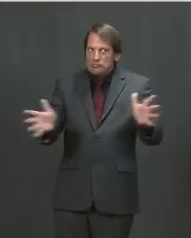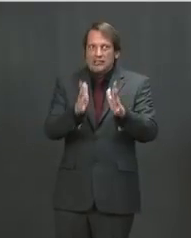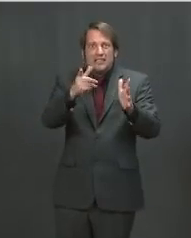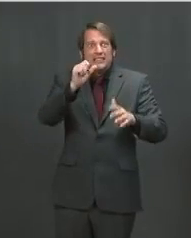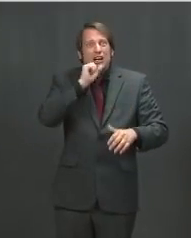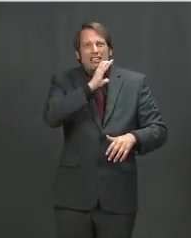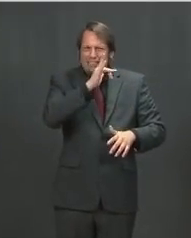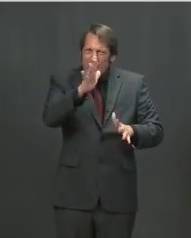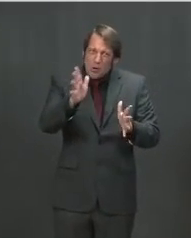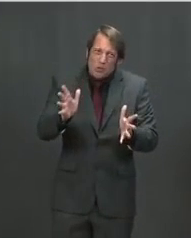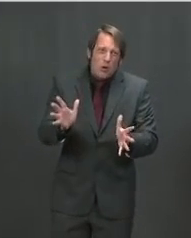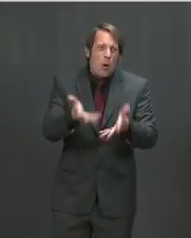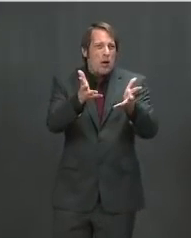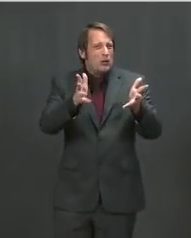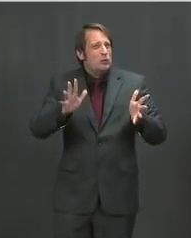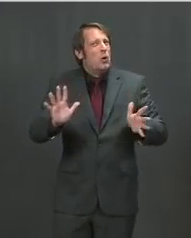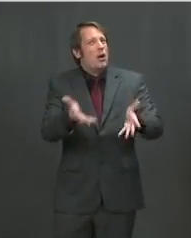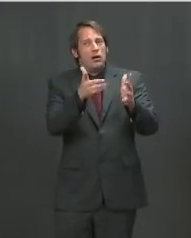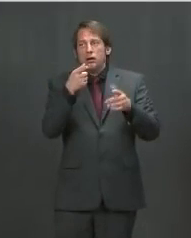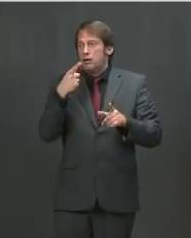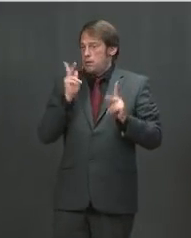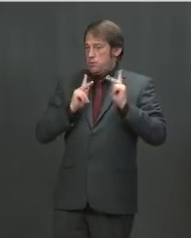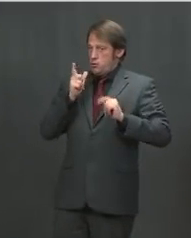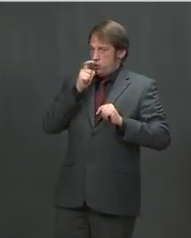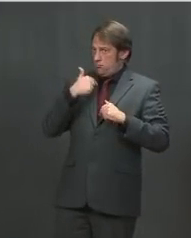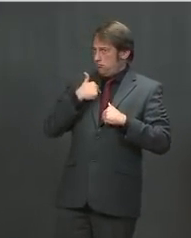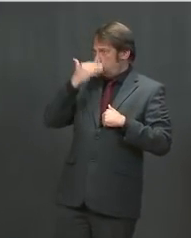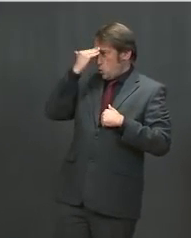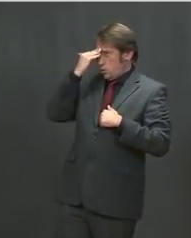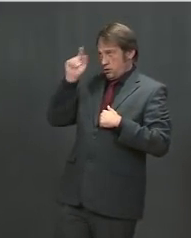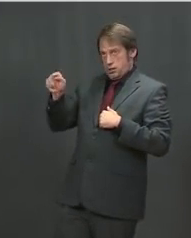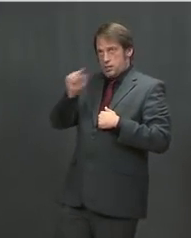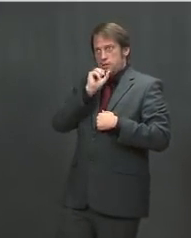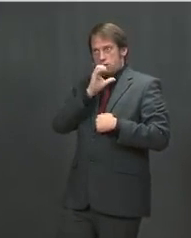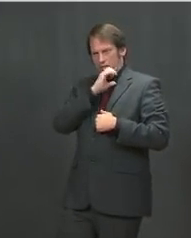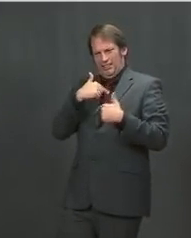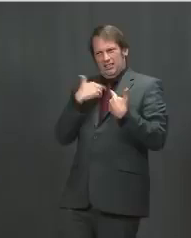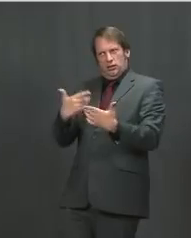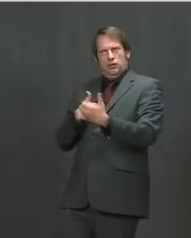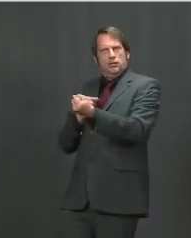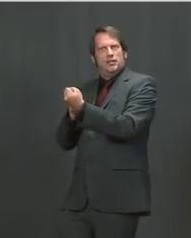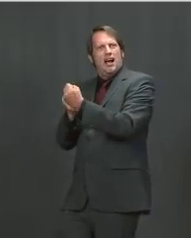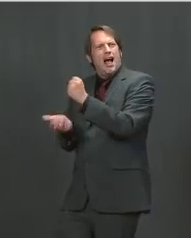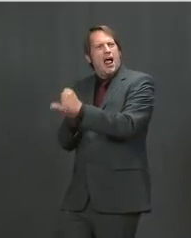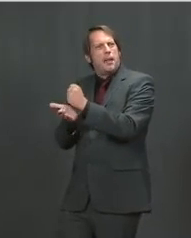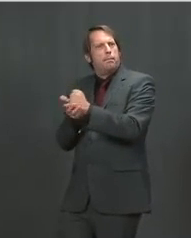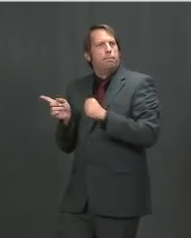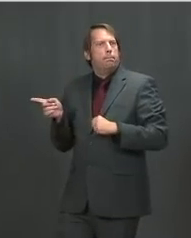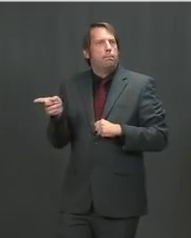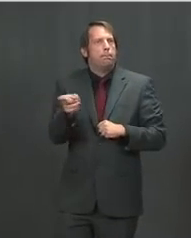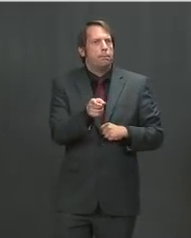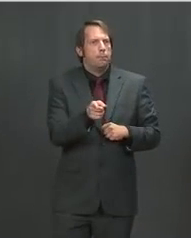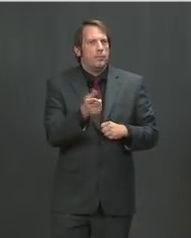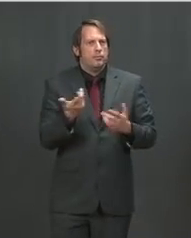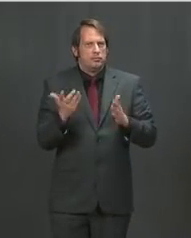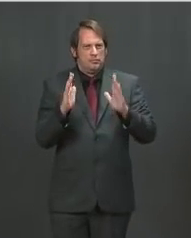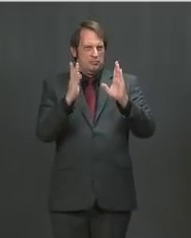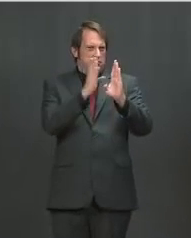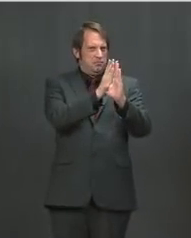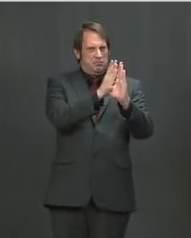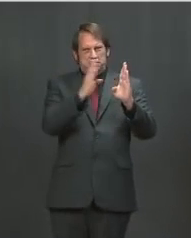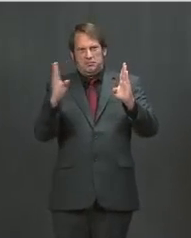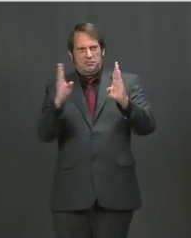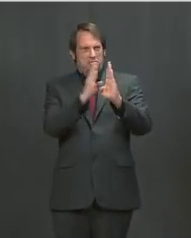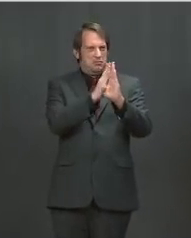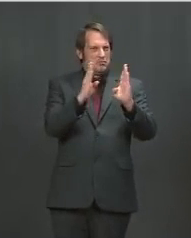to help them get vaccinated right now. We are in between 40 and 45%